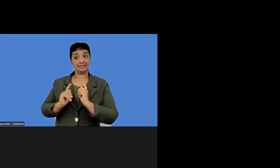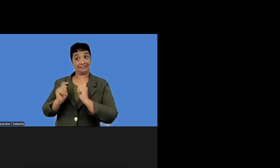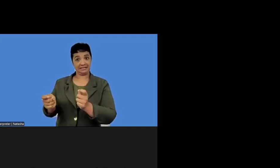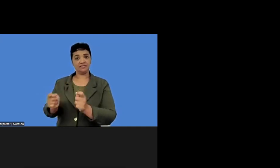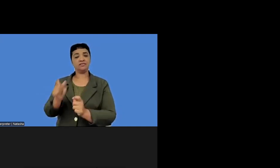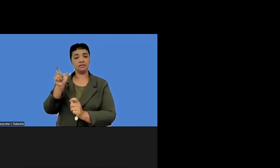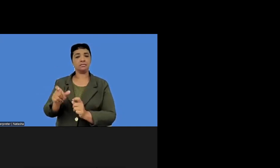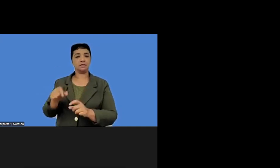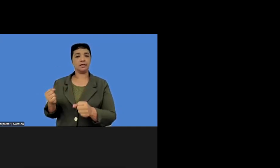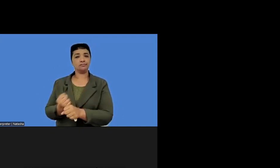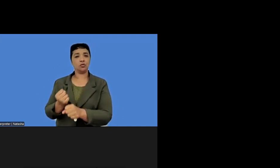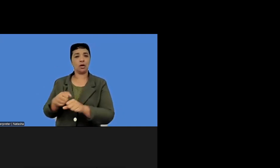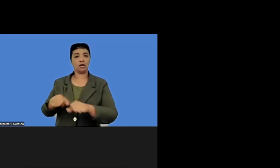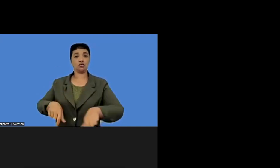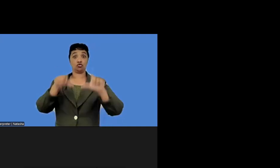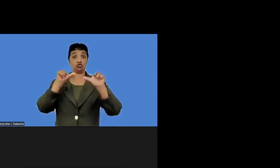be appreciated.